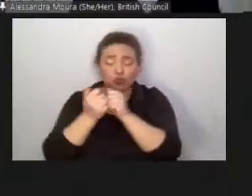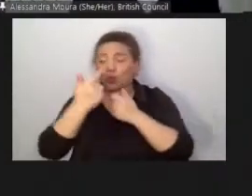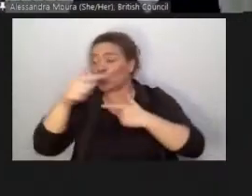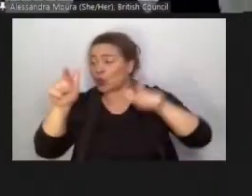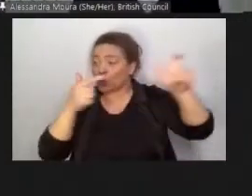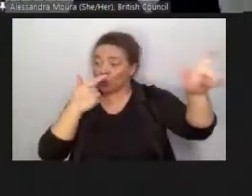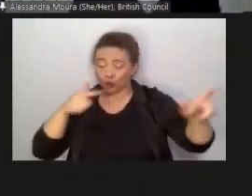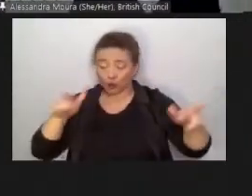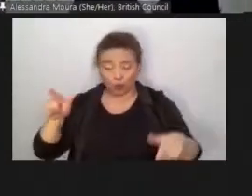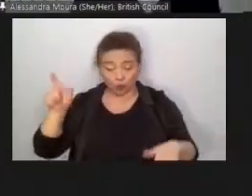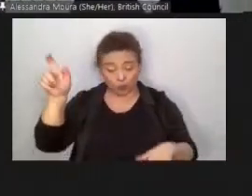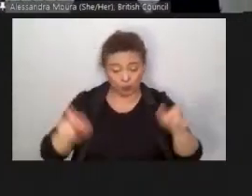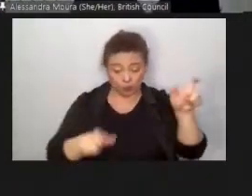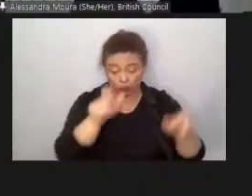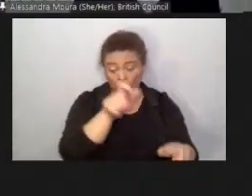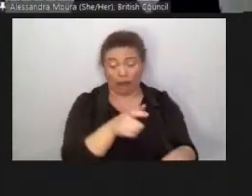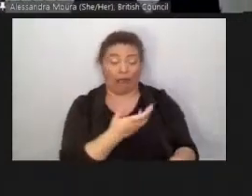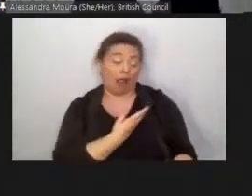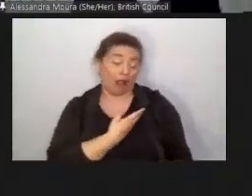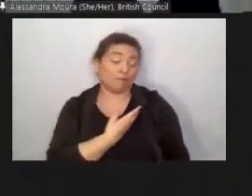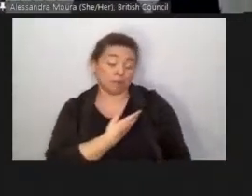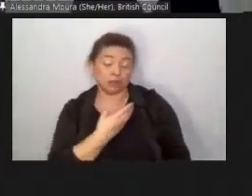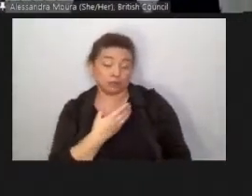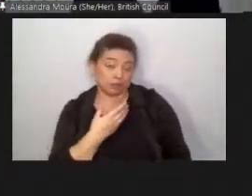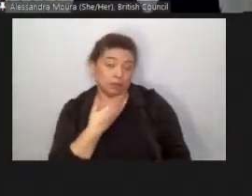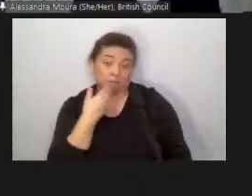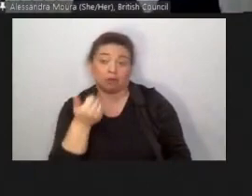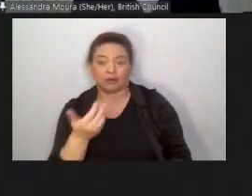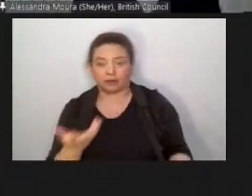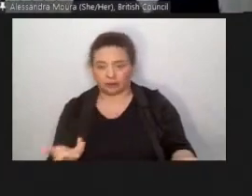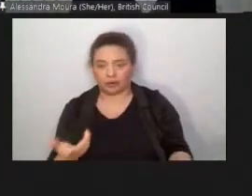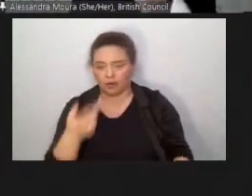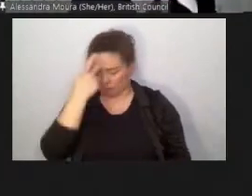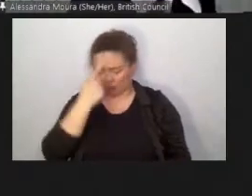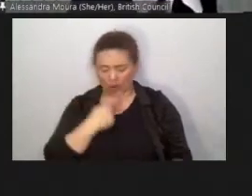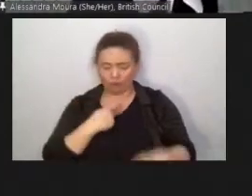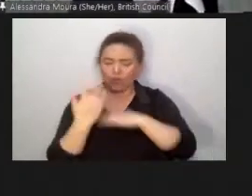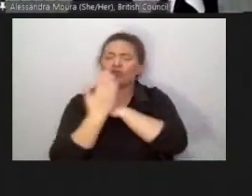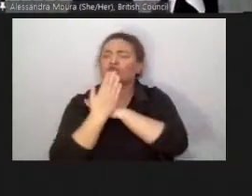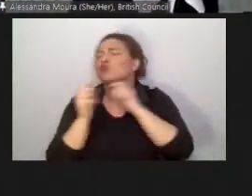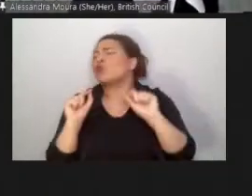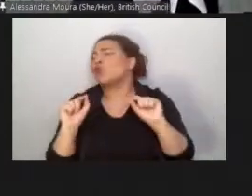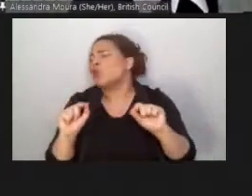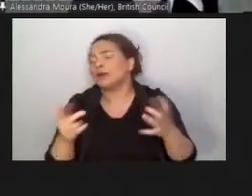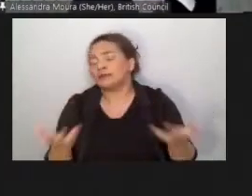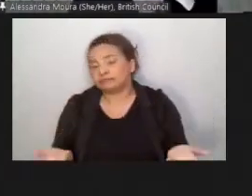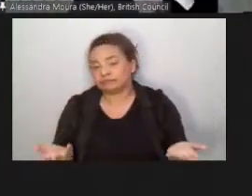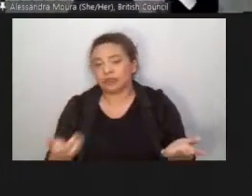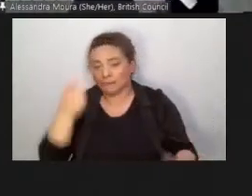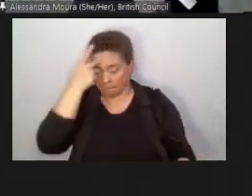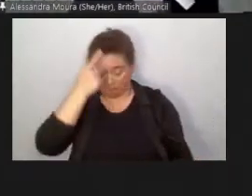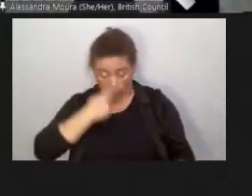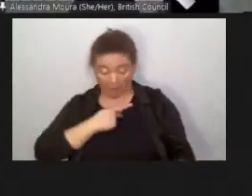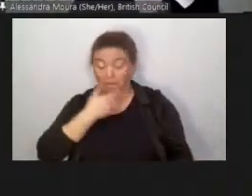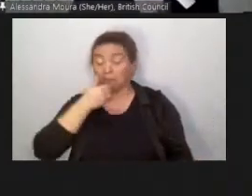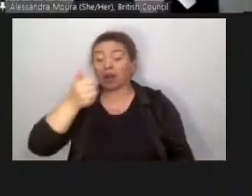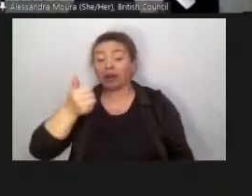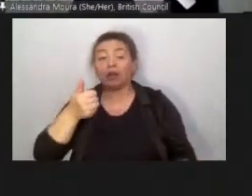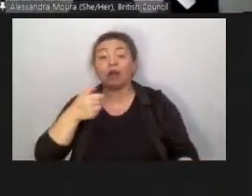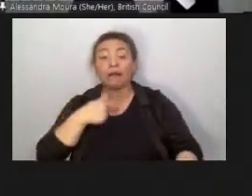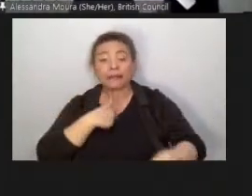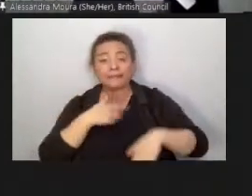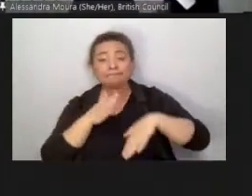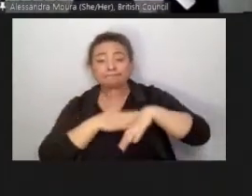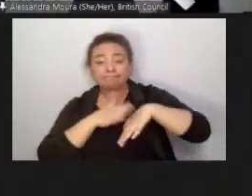what helps me get better at things that I think I need more time